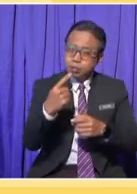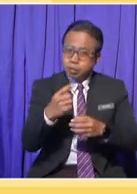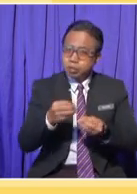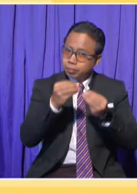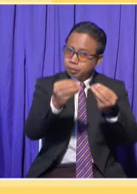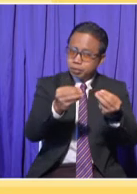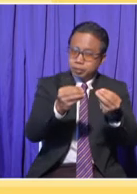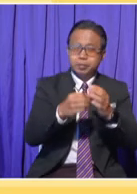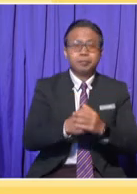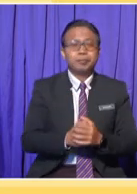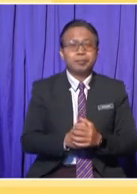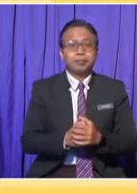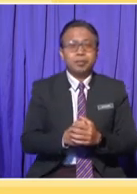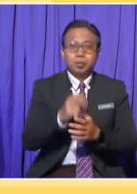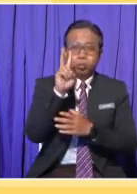given?